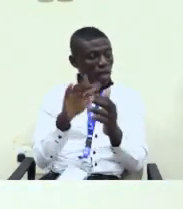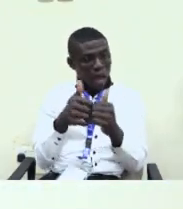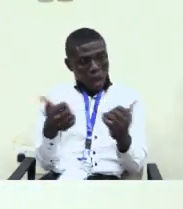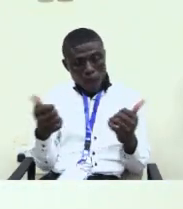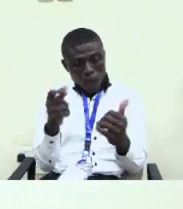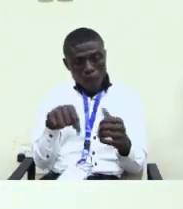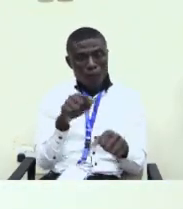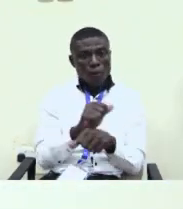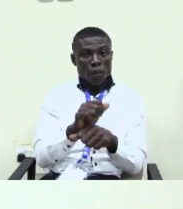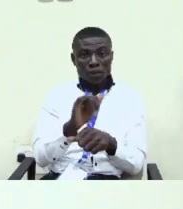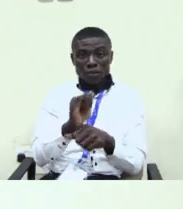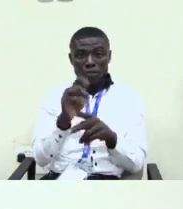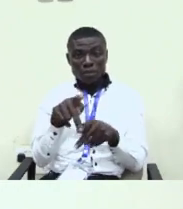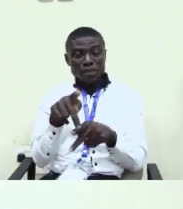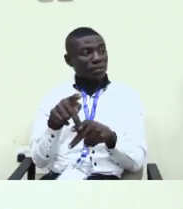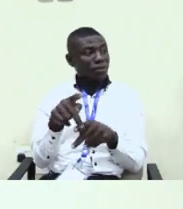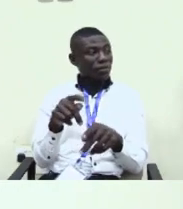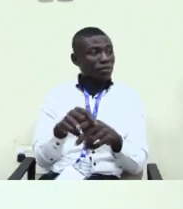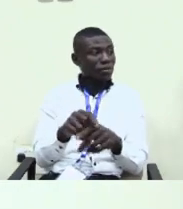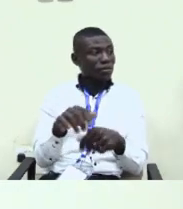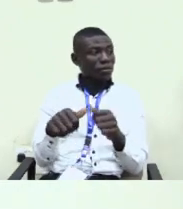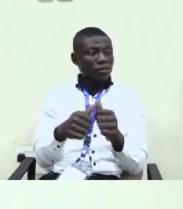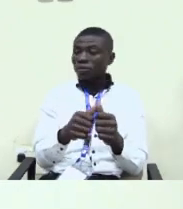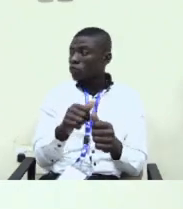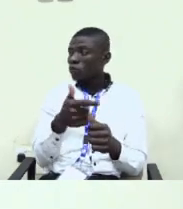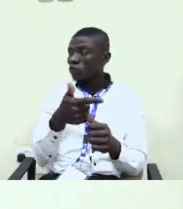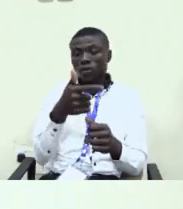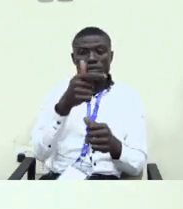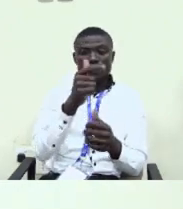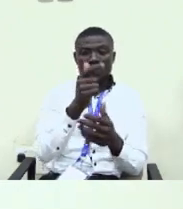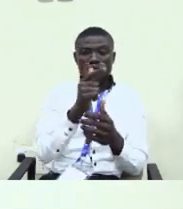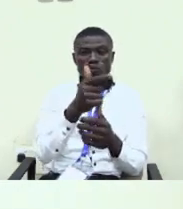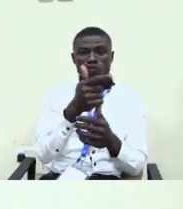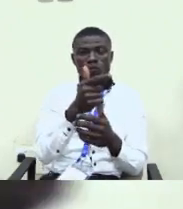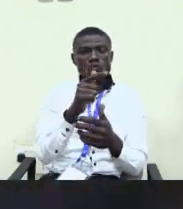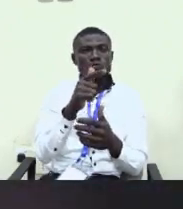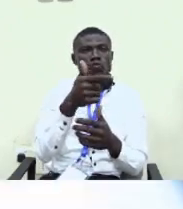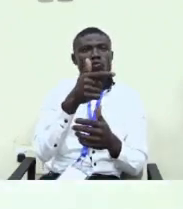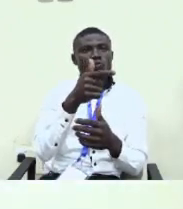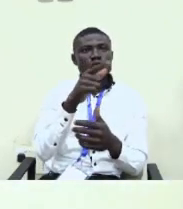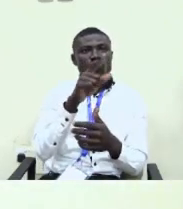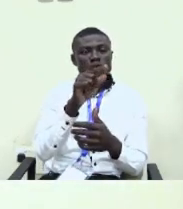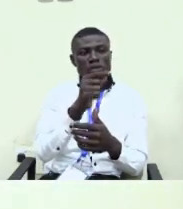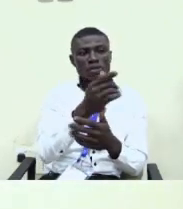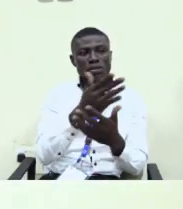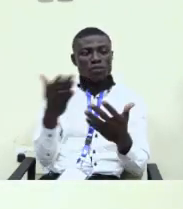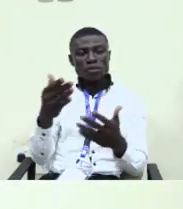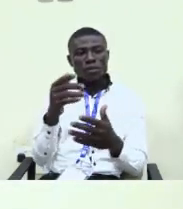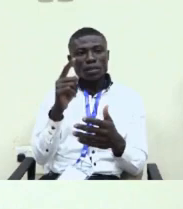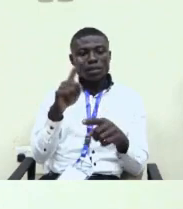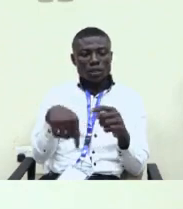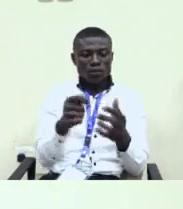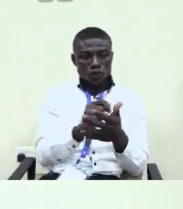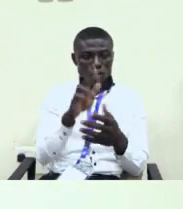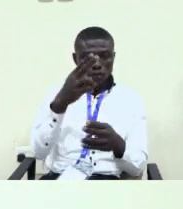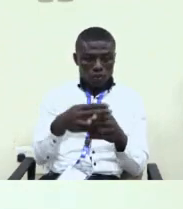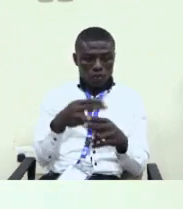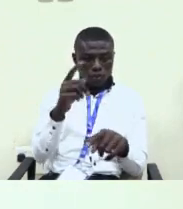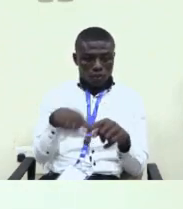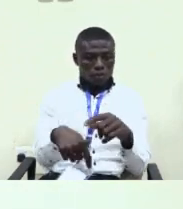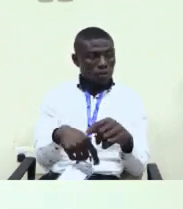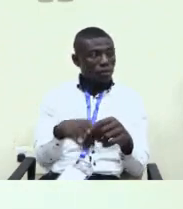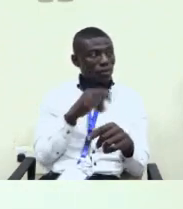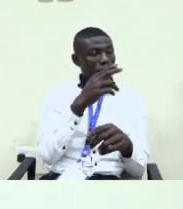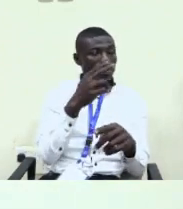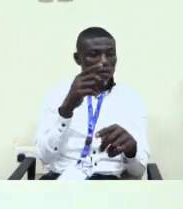yourself, is it the same person that about 20-something years ago still couldn't even write Rosalind Abigail Chirenate, which is